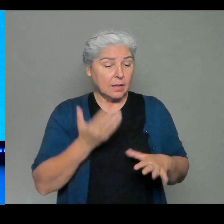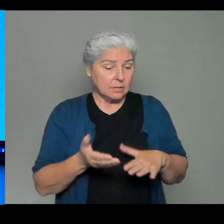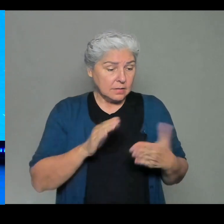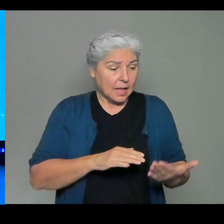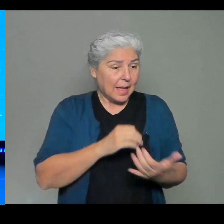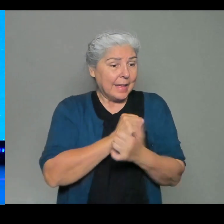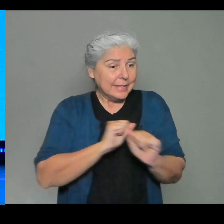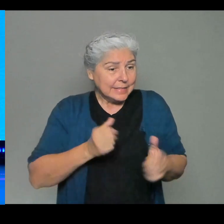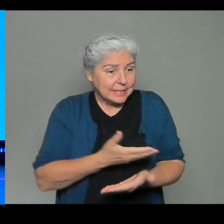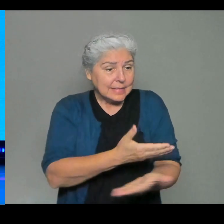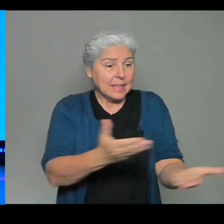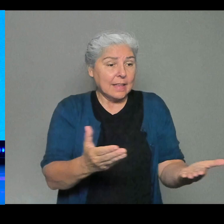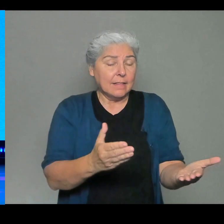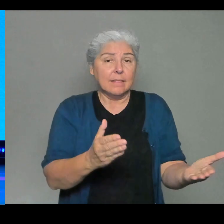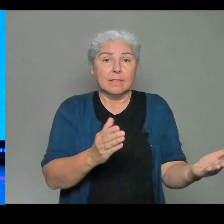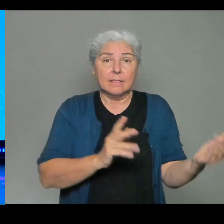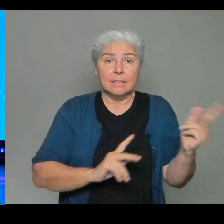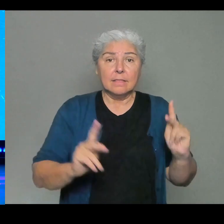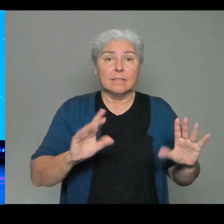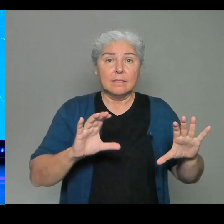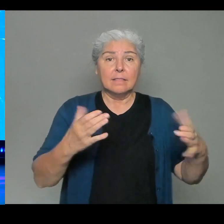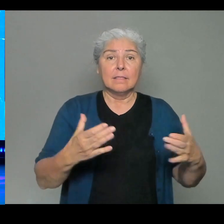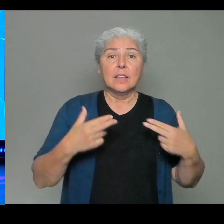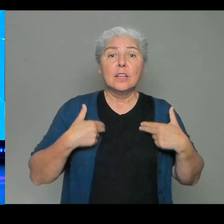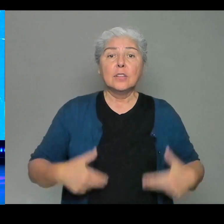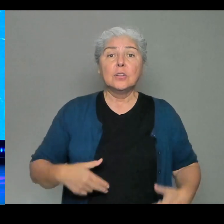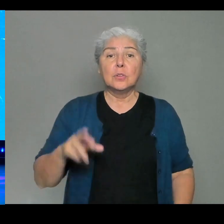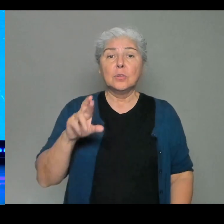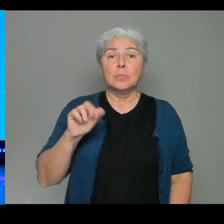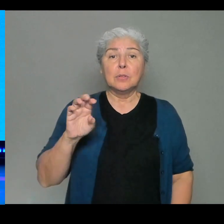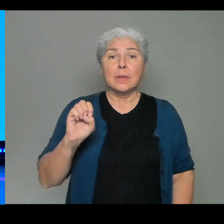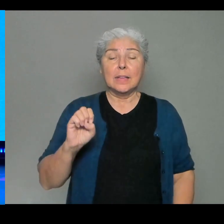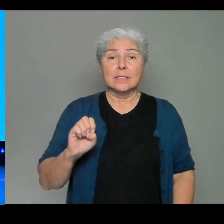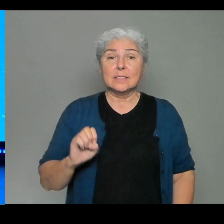die and save and redeem the human race.